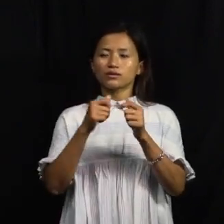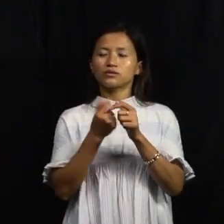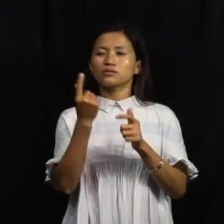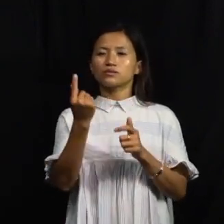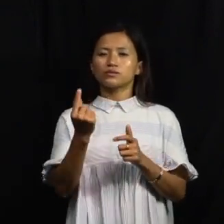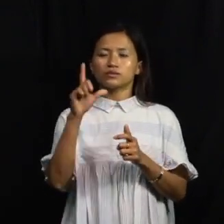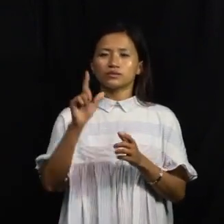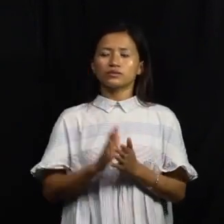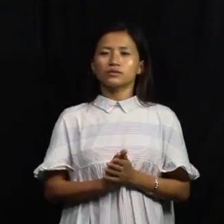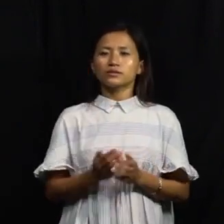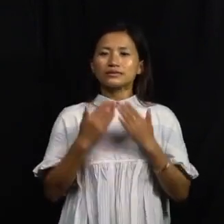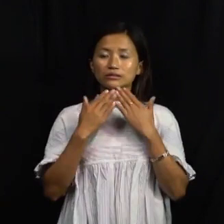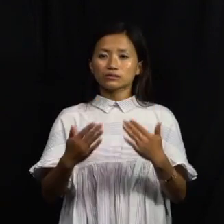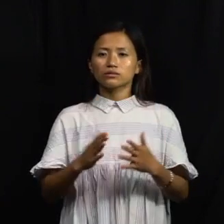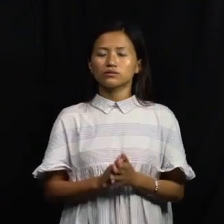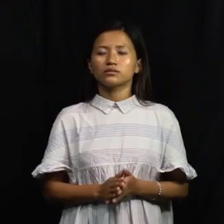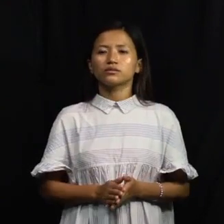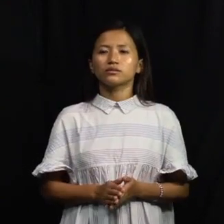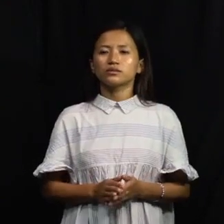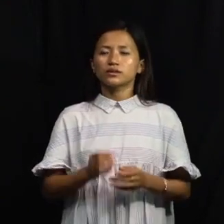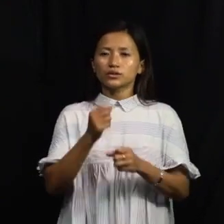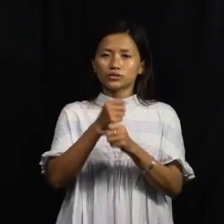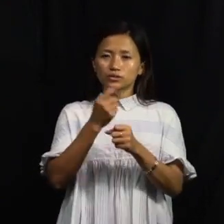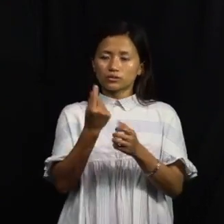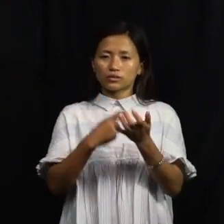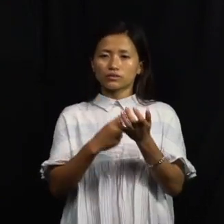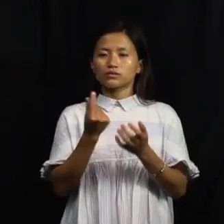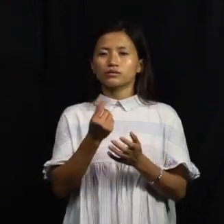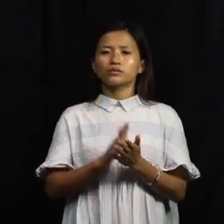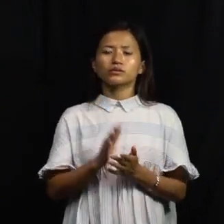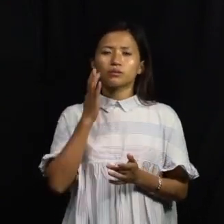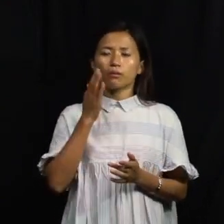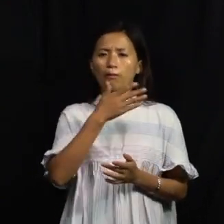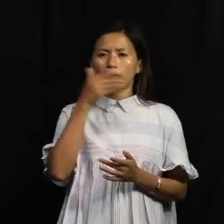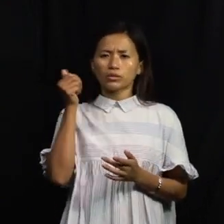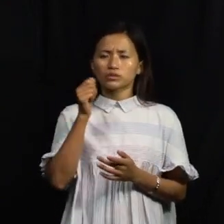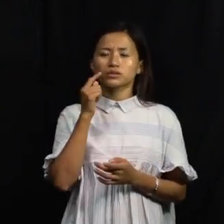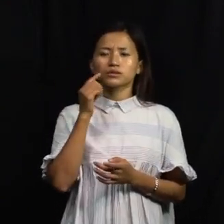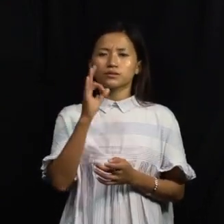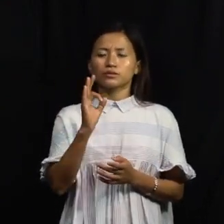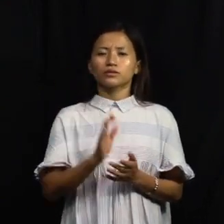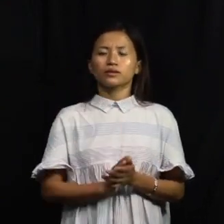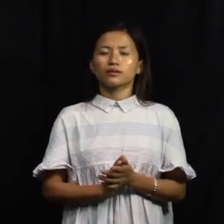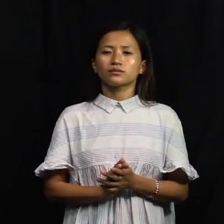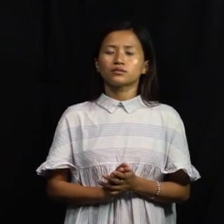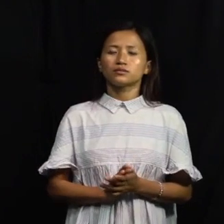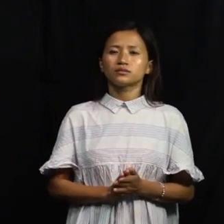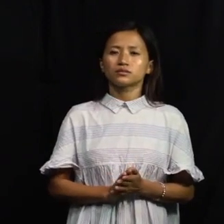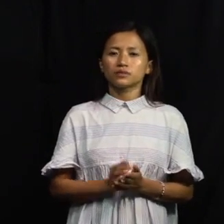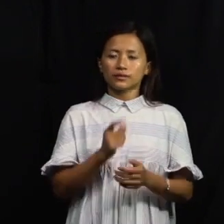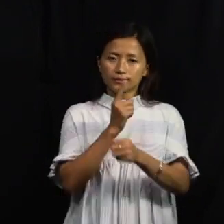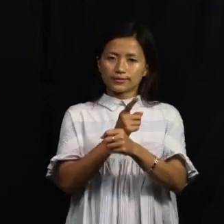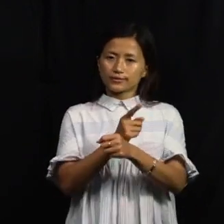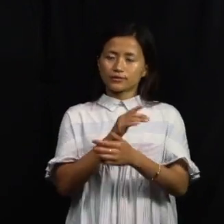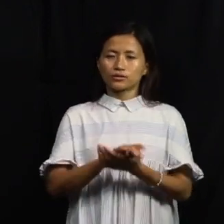the schools, and then in the gurukuls, the gurus were the most important person, isn't it? The guru is the